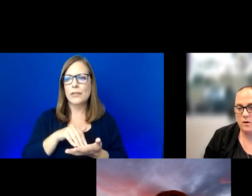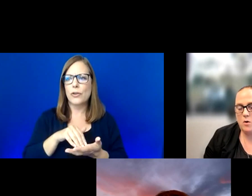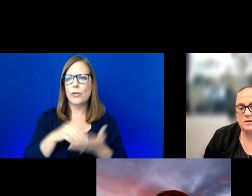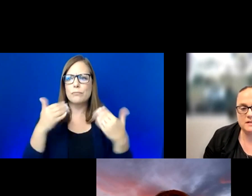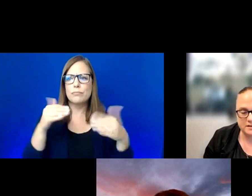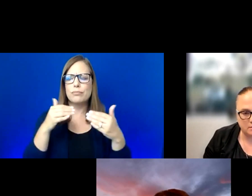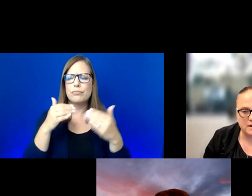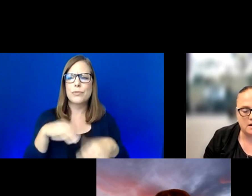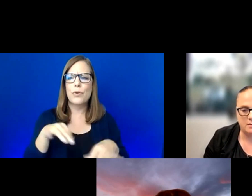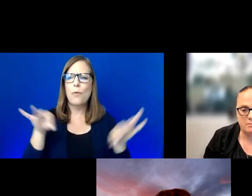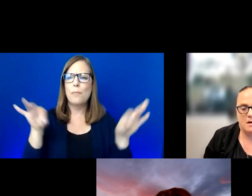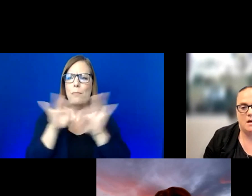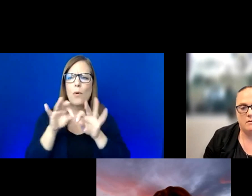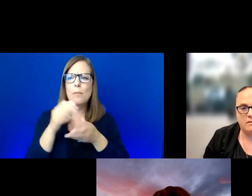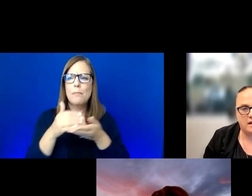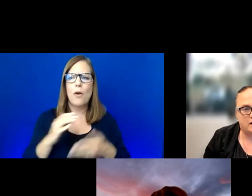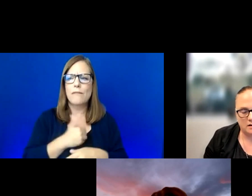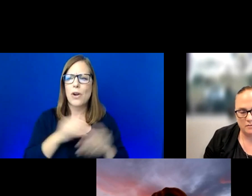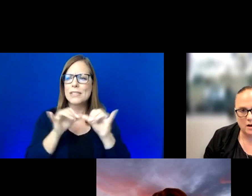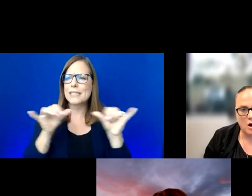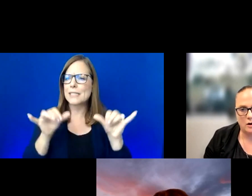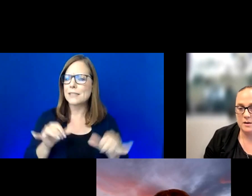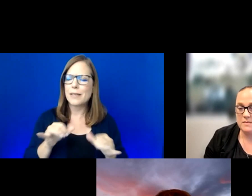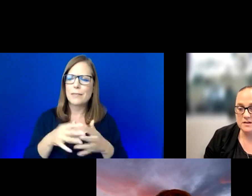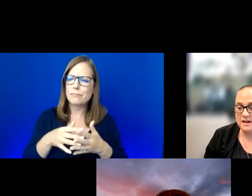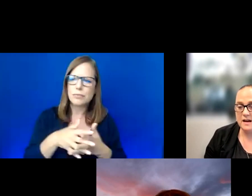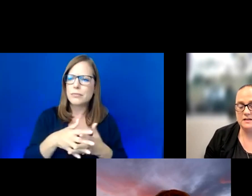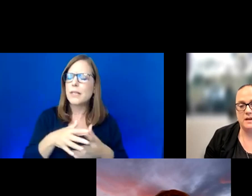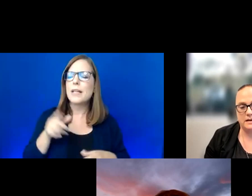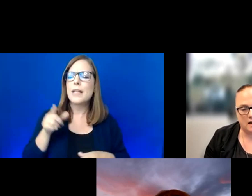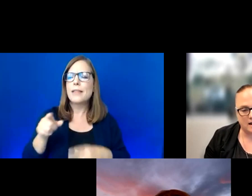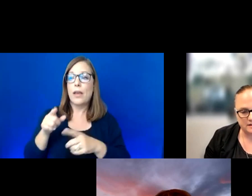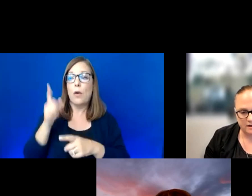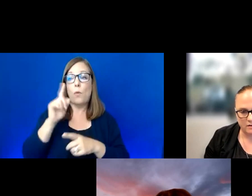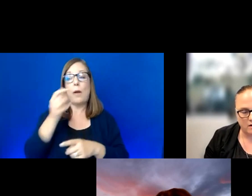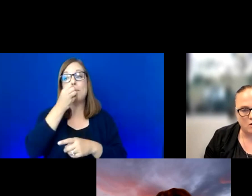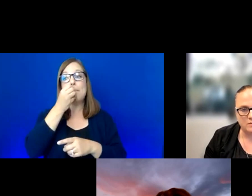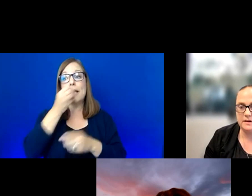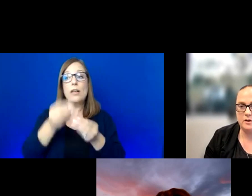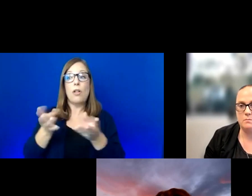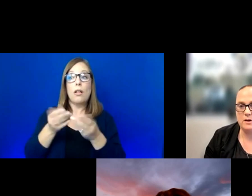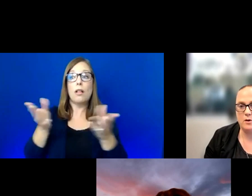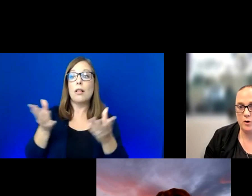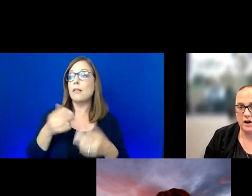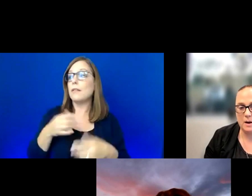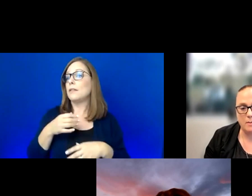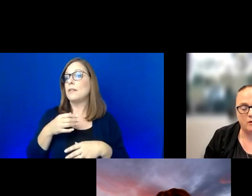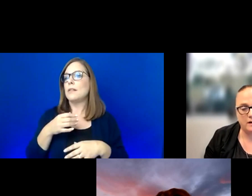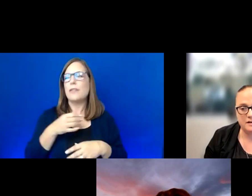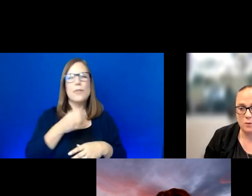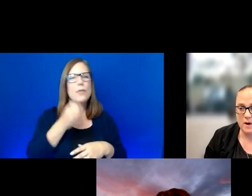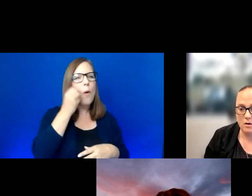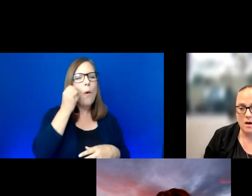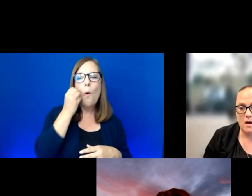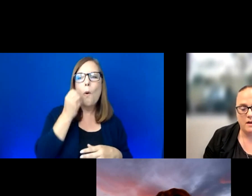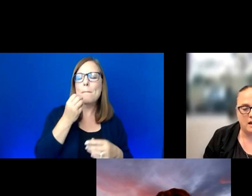whole system. They're the congregate meal sites. Many times they're the home delivered meal program